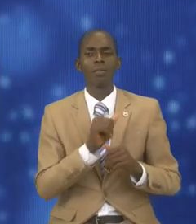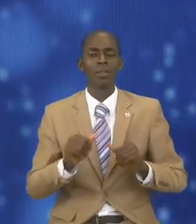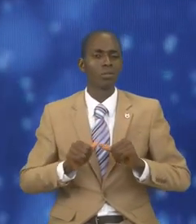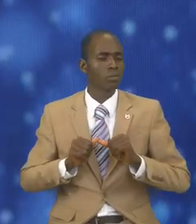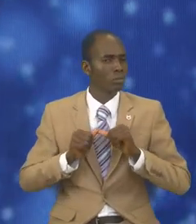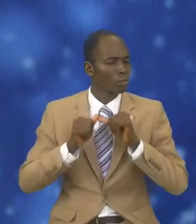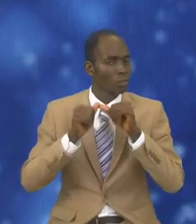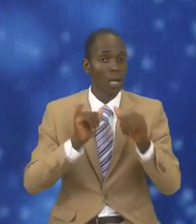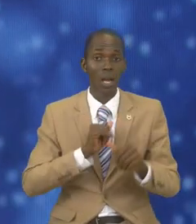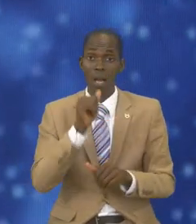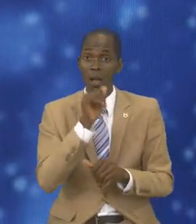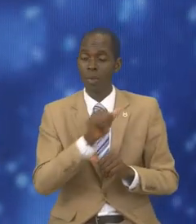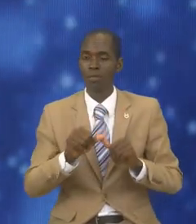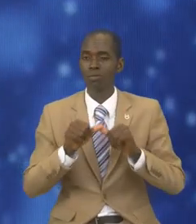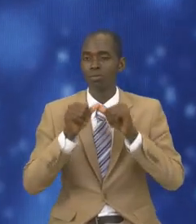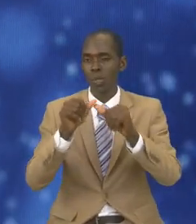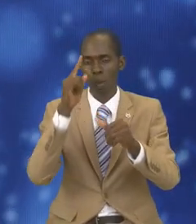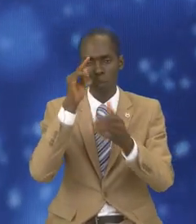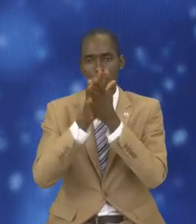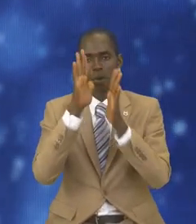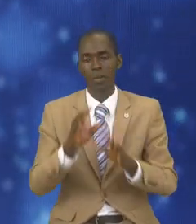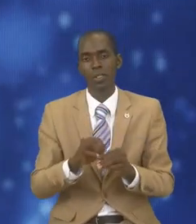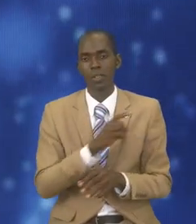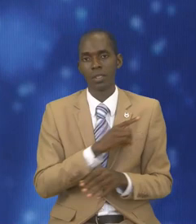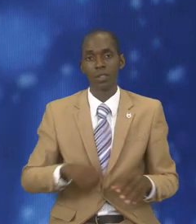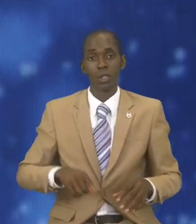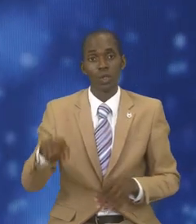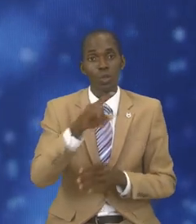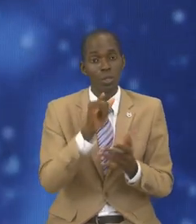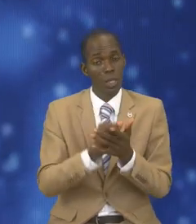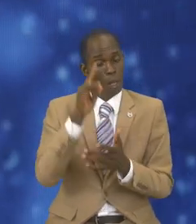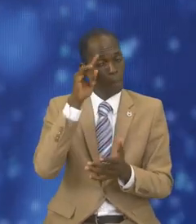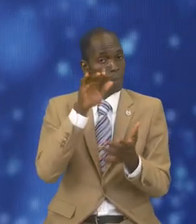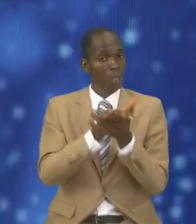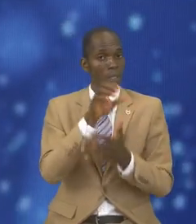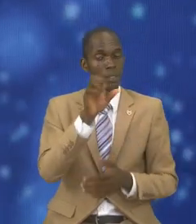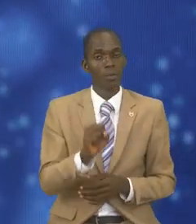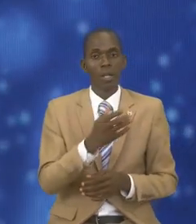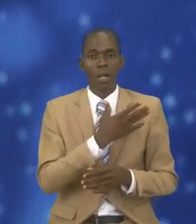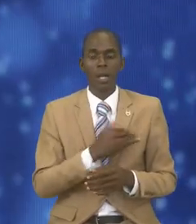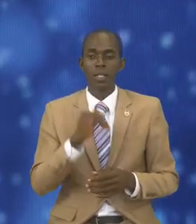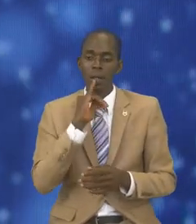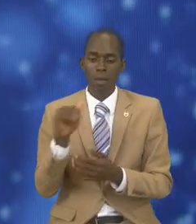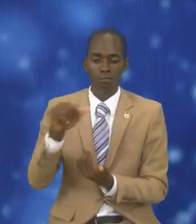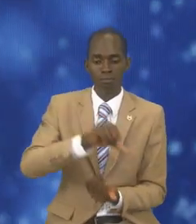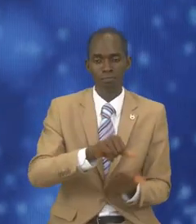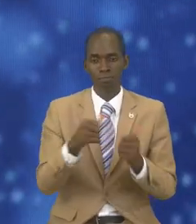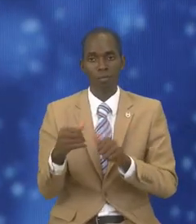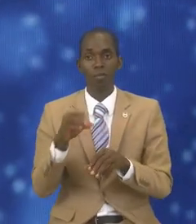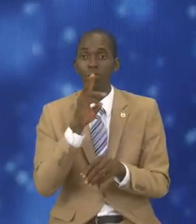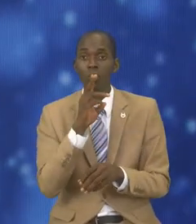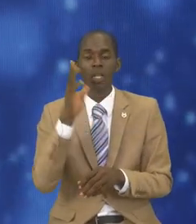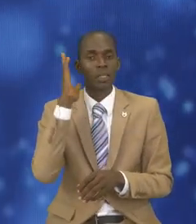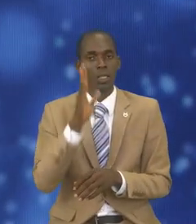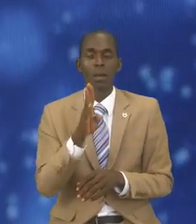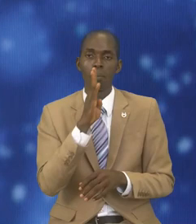in the Lord. He that believeth and is baptized in water shall be saved, but he